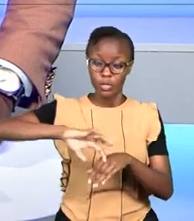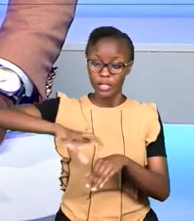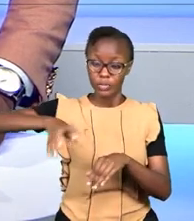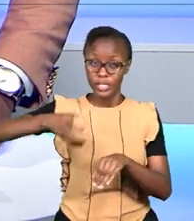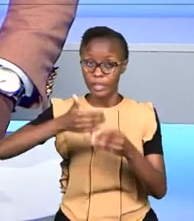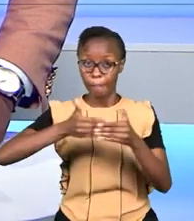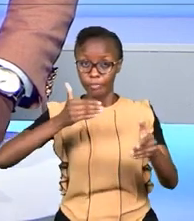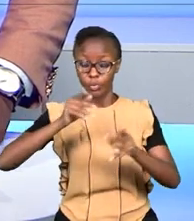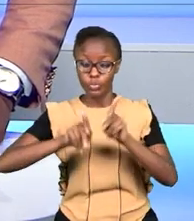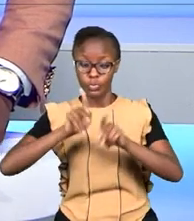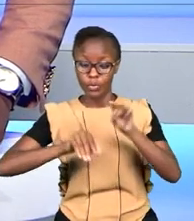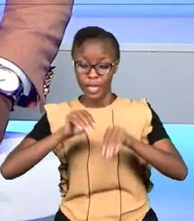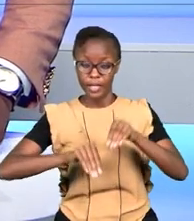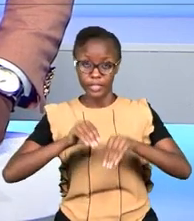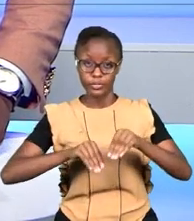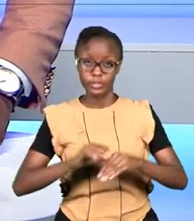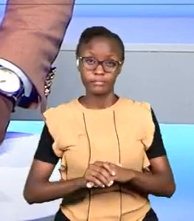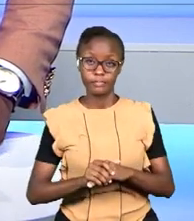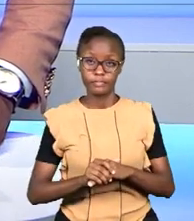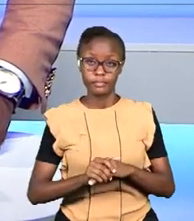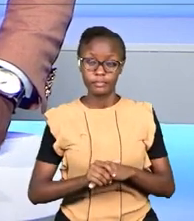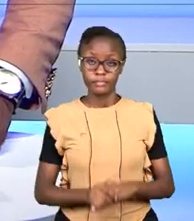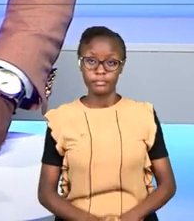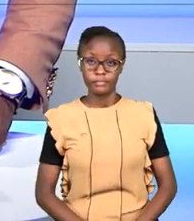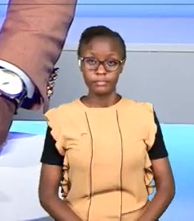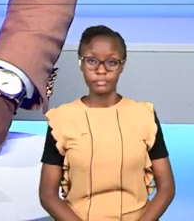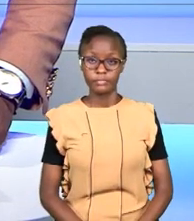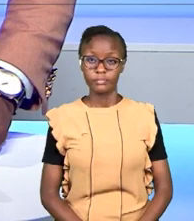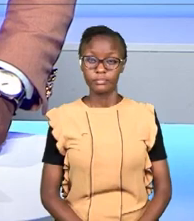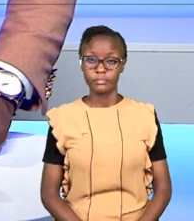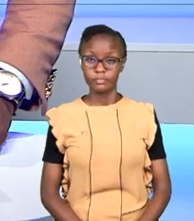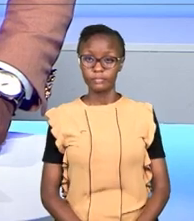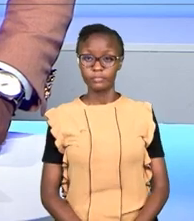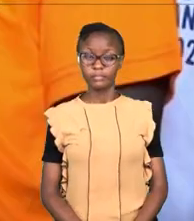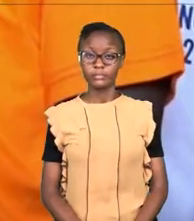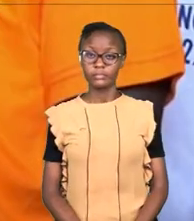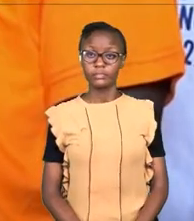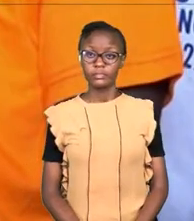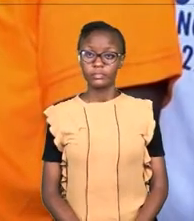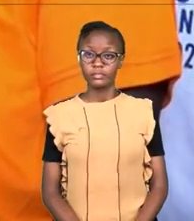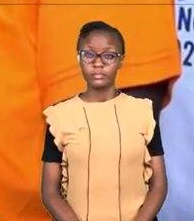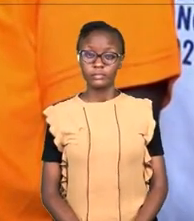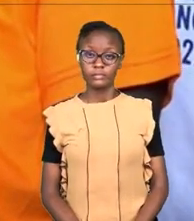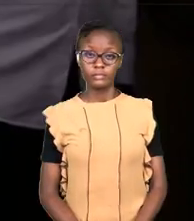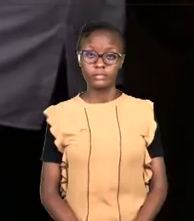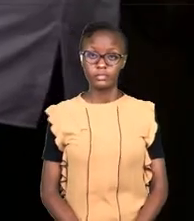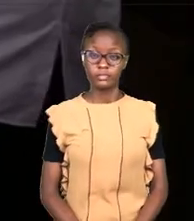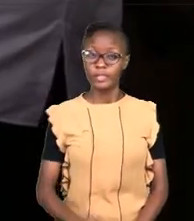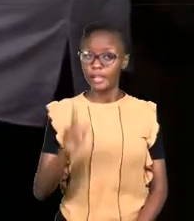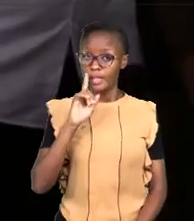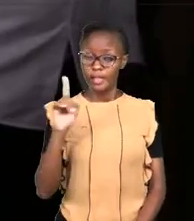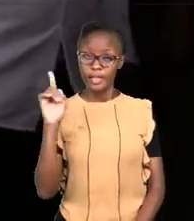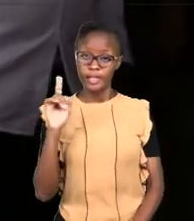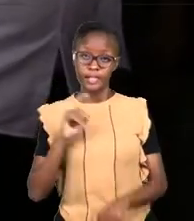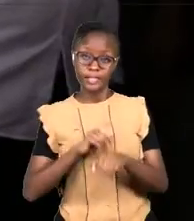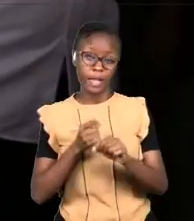to the August 2022 general elections. Letina Lemayan now reports. In his bid to make People's Democratic